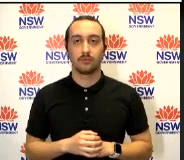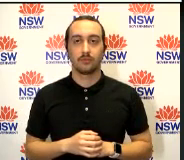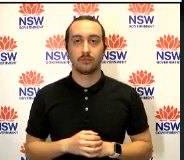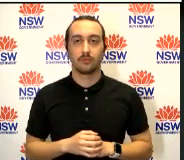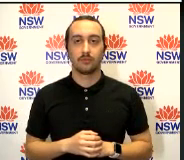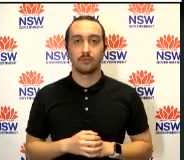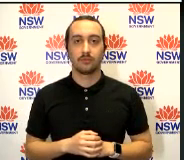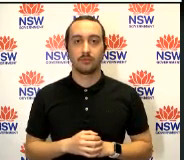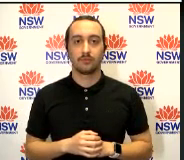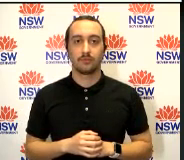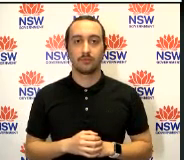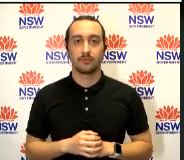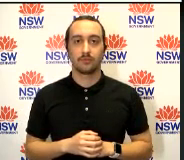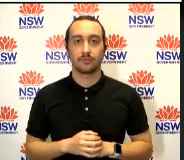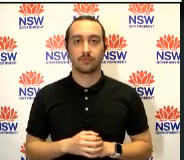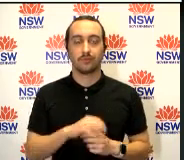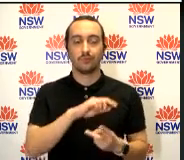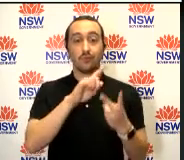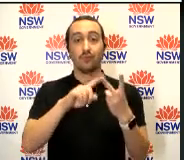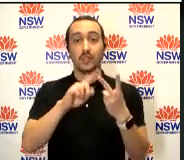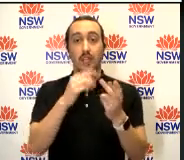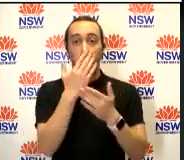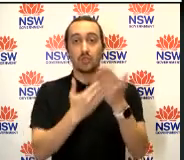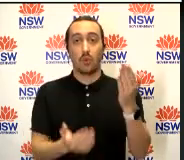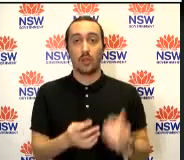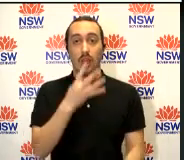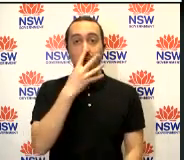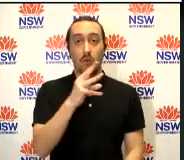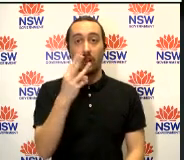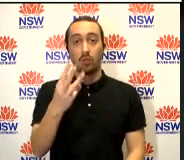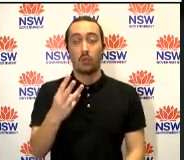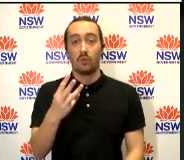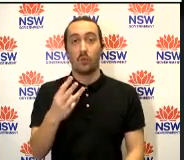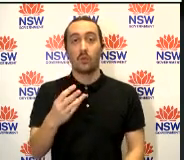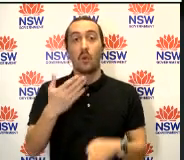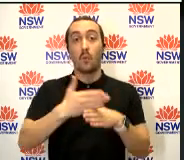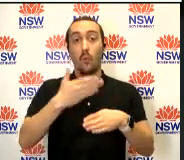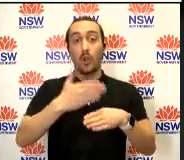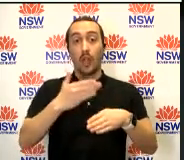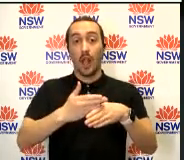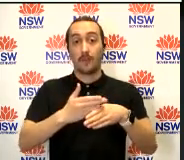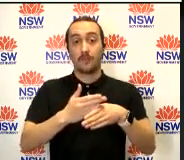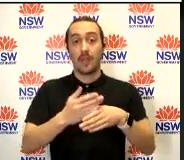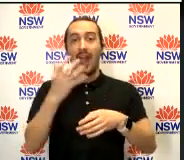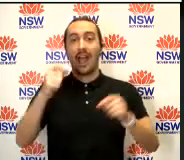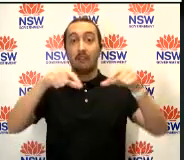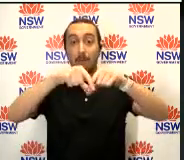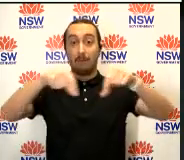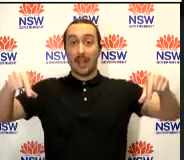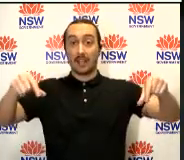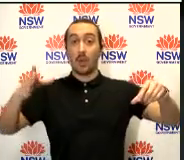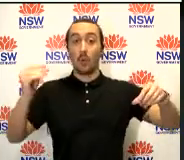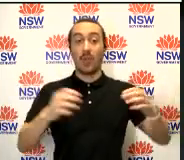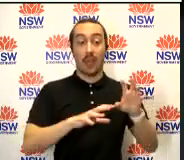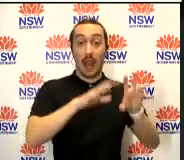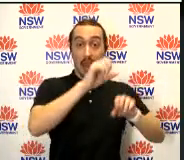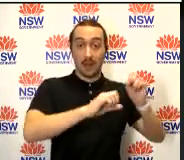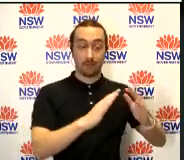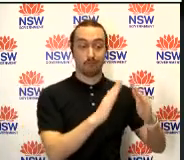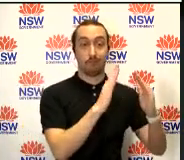Here we had a 43-year-old worker was standing on a plank which was placed on top of an A-frame ladder on one